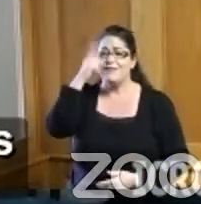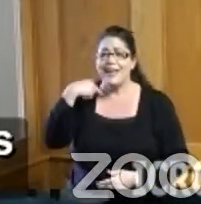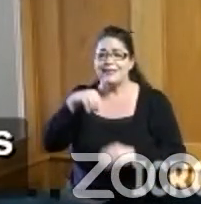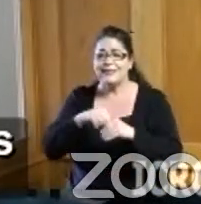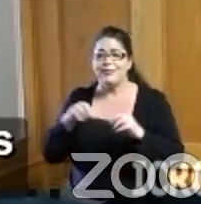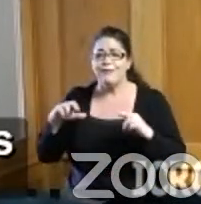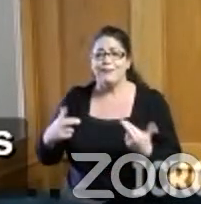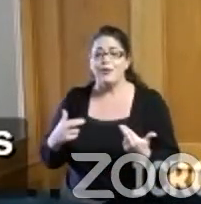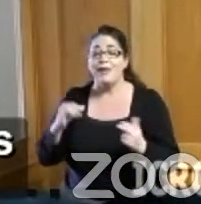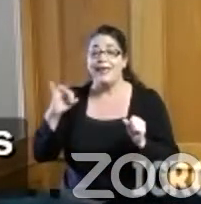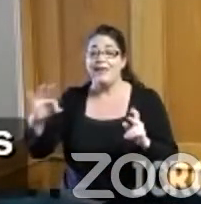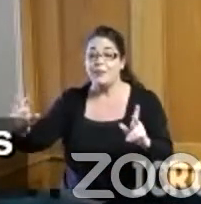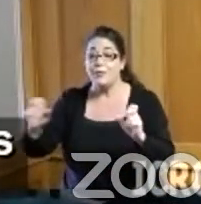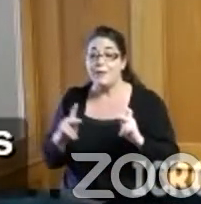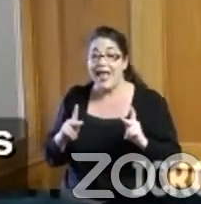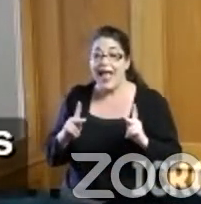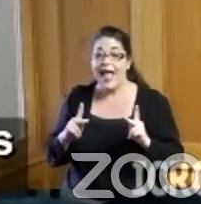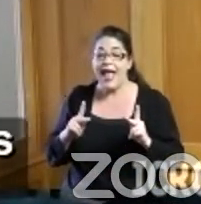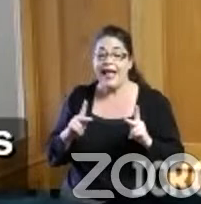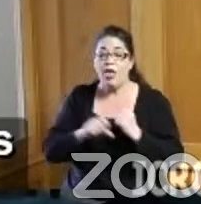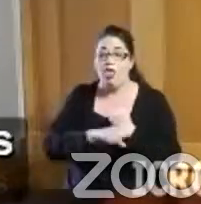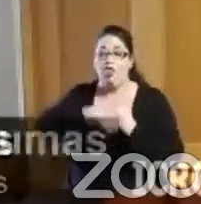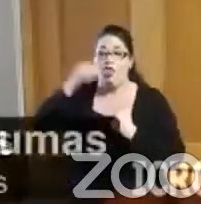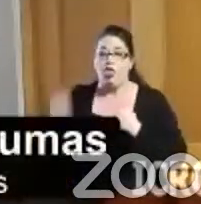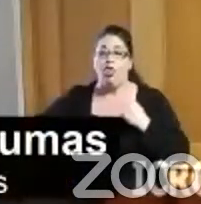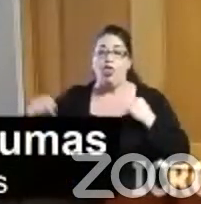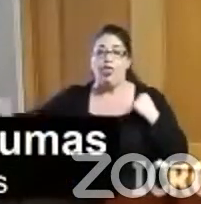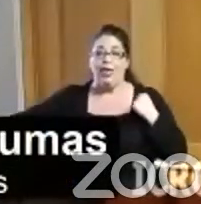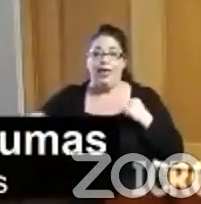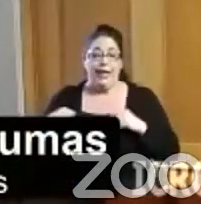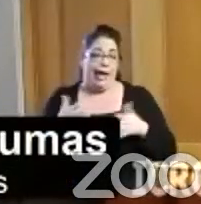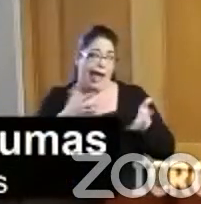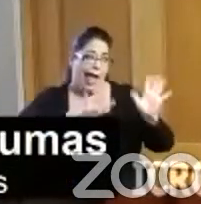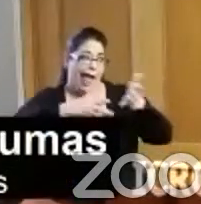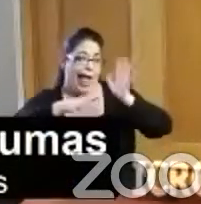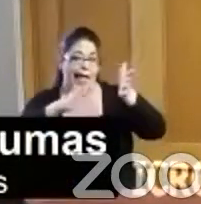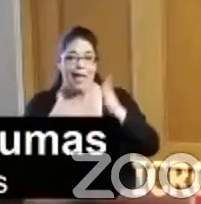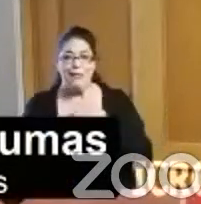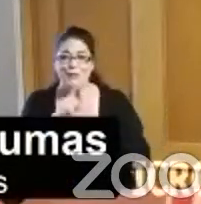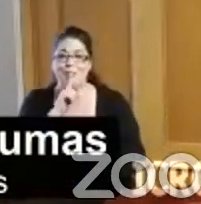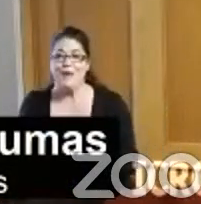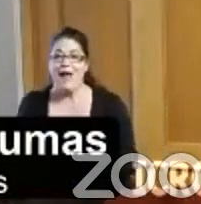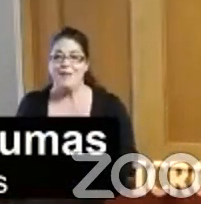back, that the meetings will not be as long. I sort of promise you.